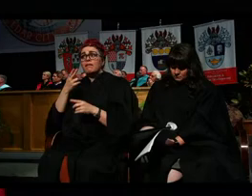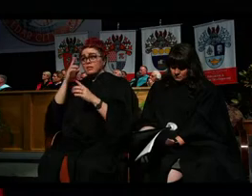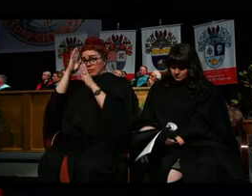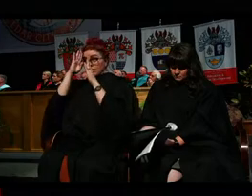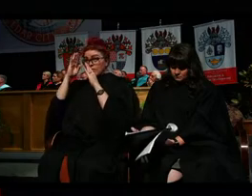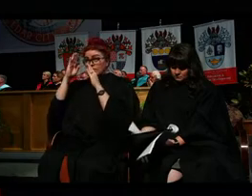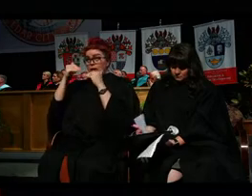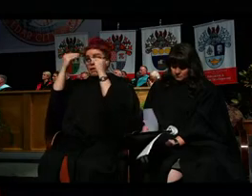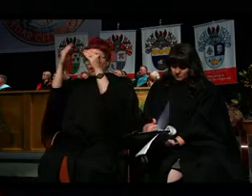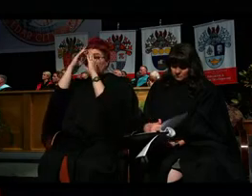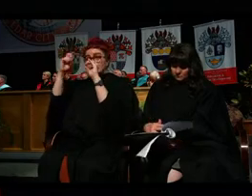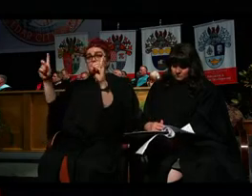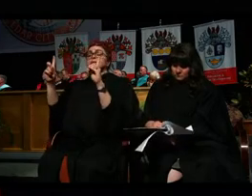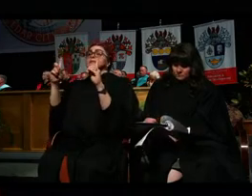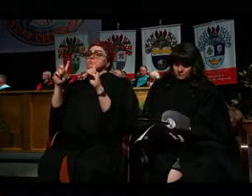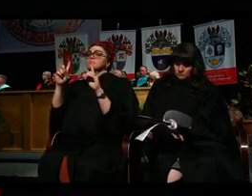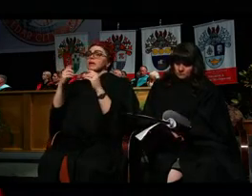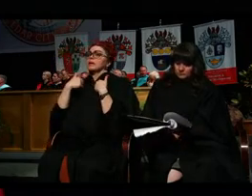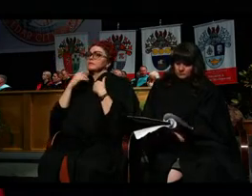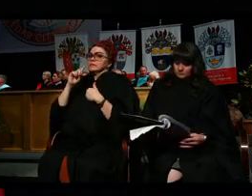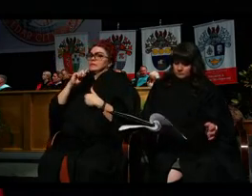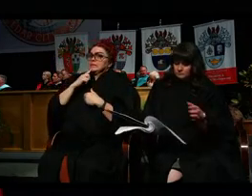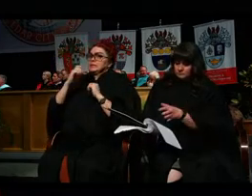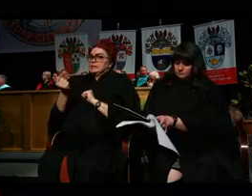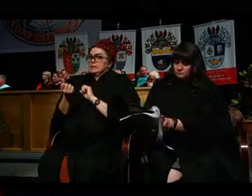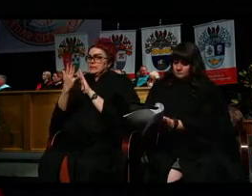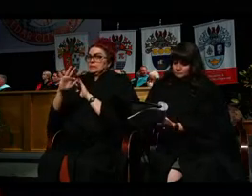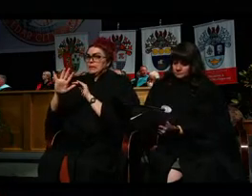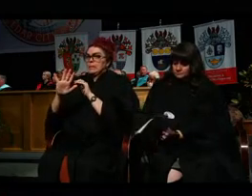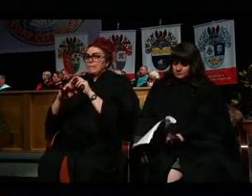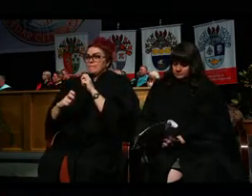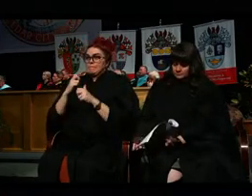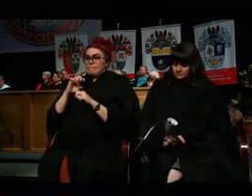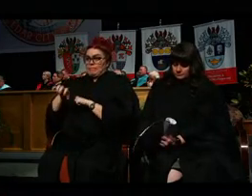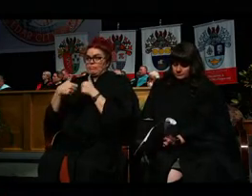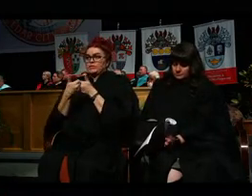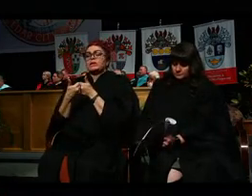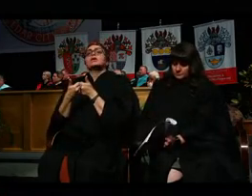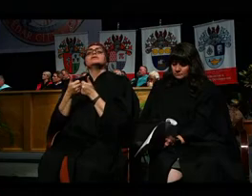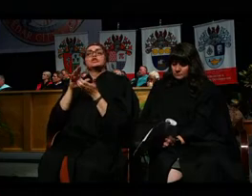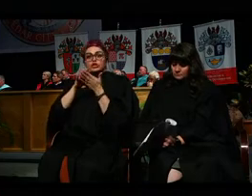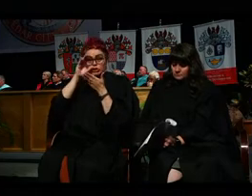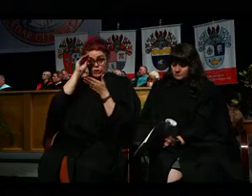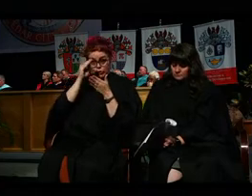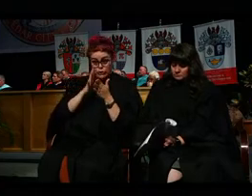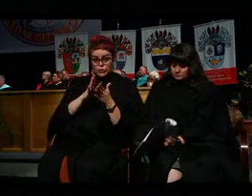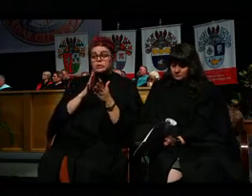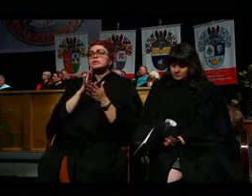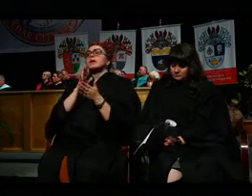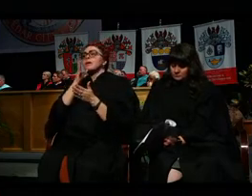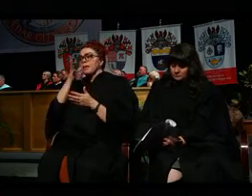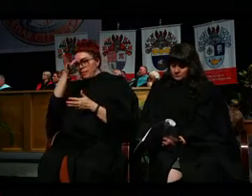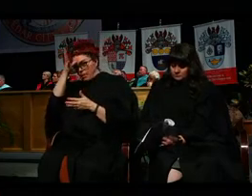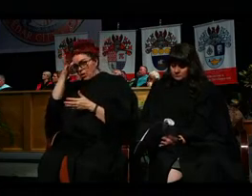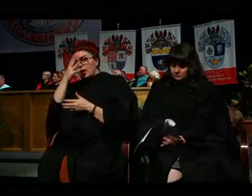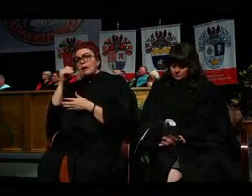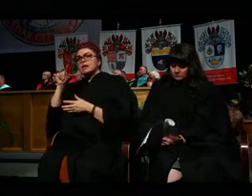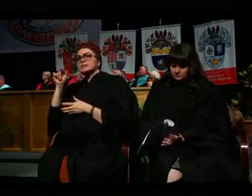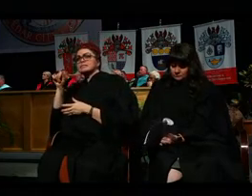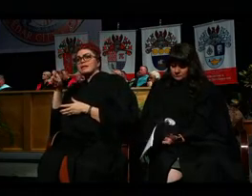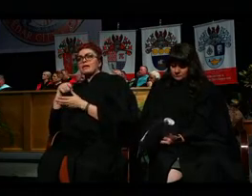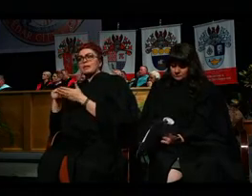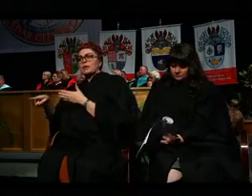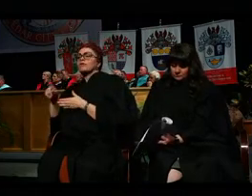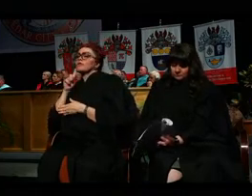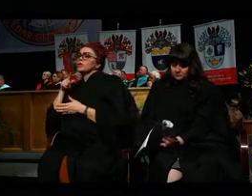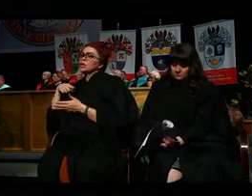some serious challenges. Students, parents, and taxpayers are increasingly concerned about the cost of a college education, rising